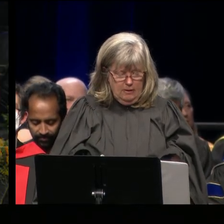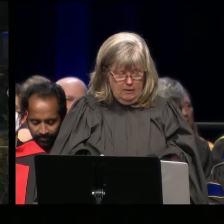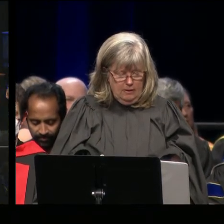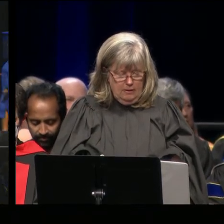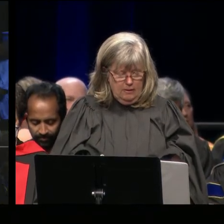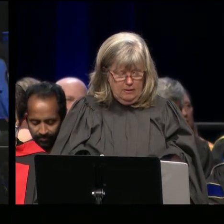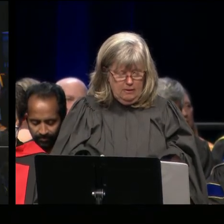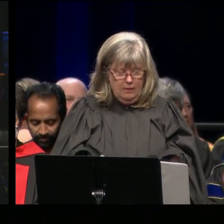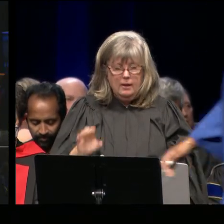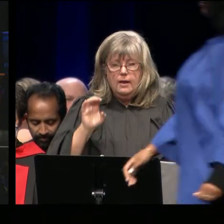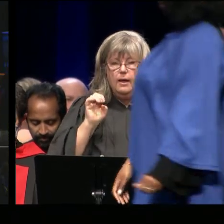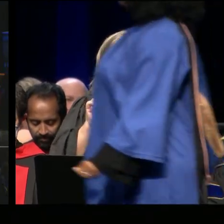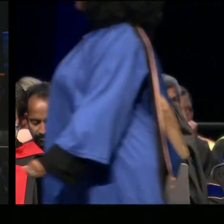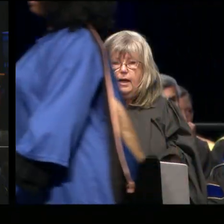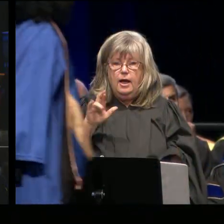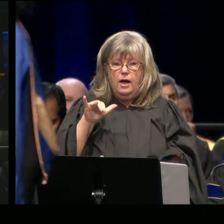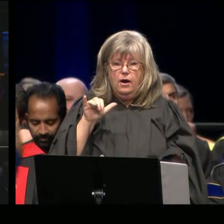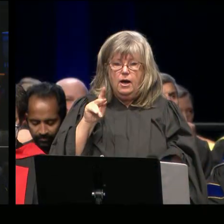Erica Walters.